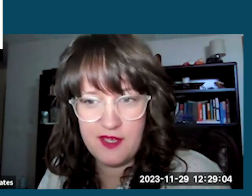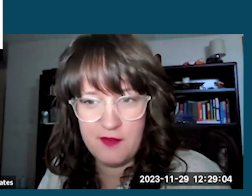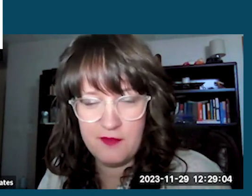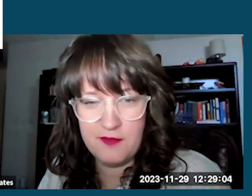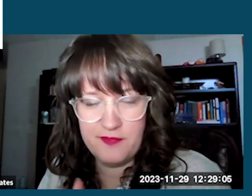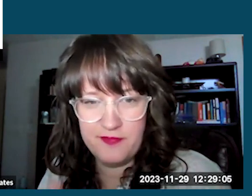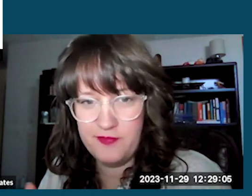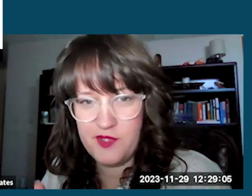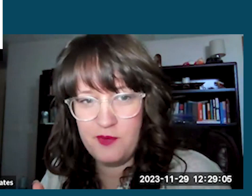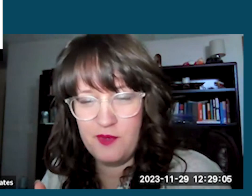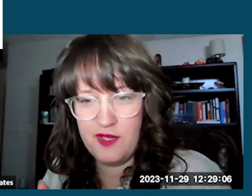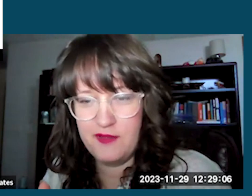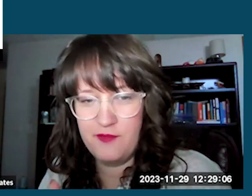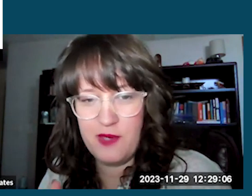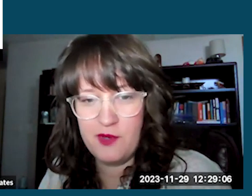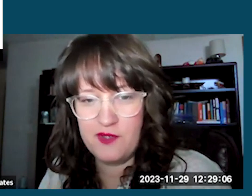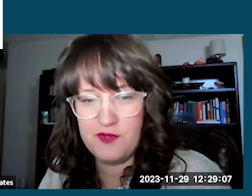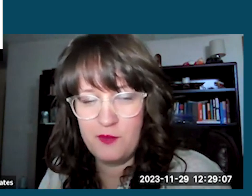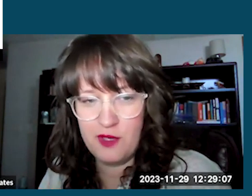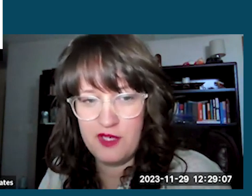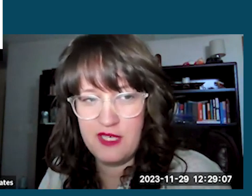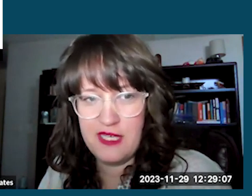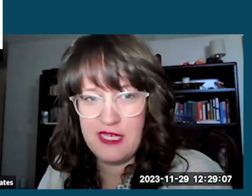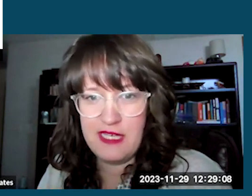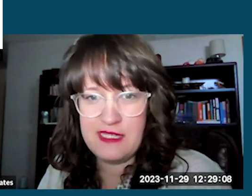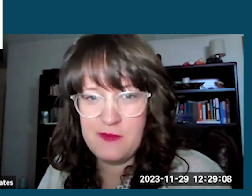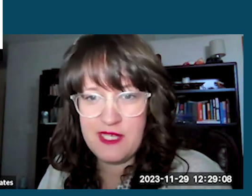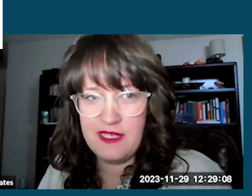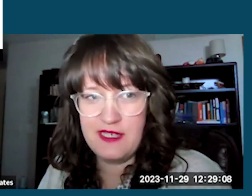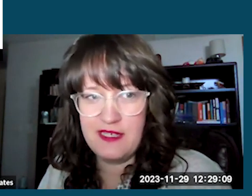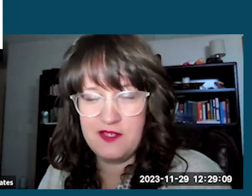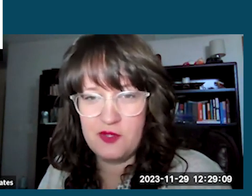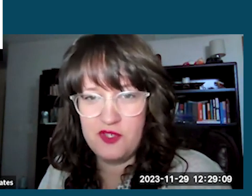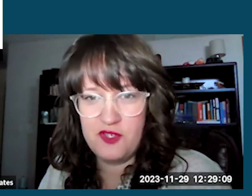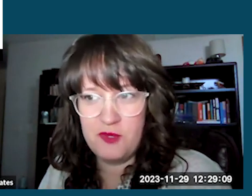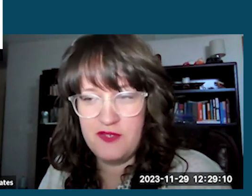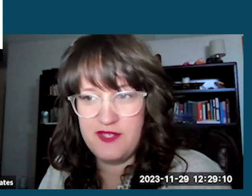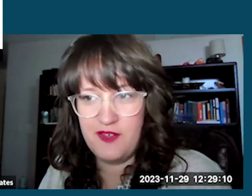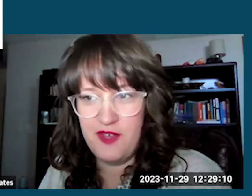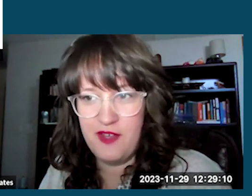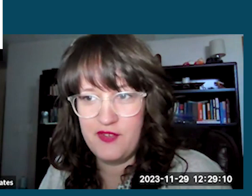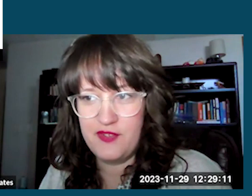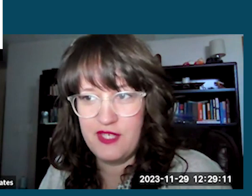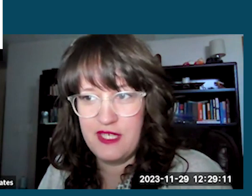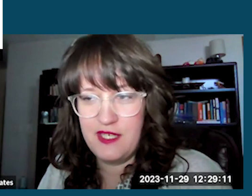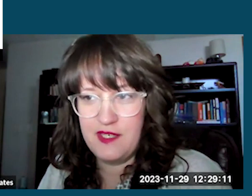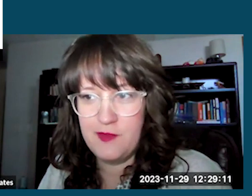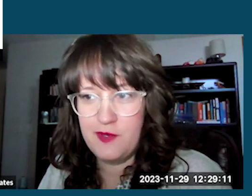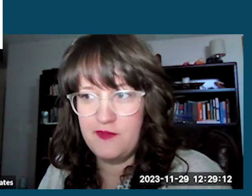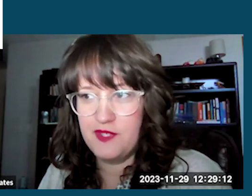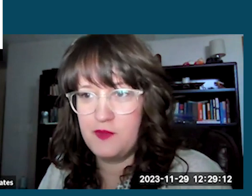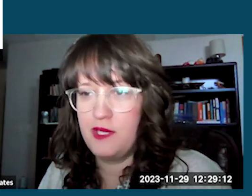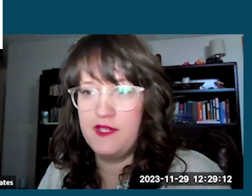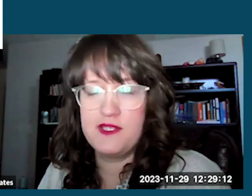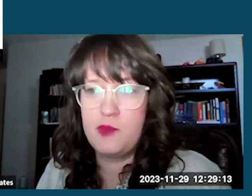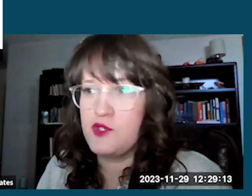these two frameworks work. It seems like social determinants of health is more